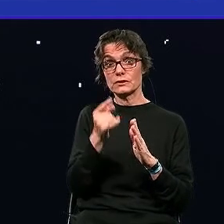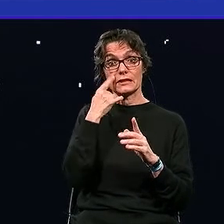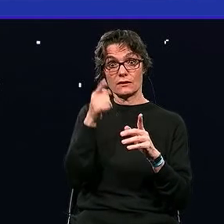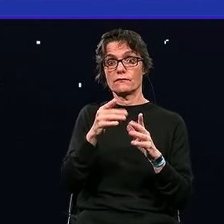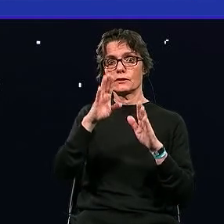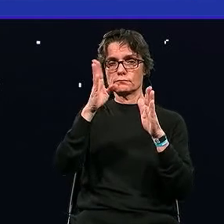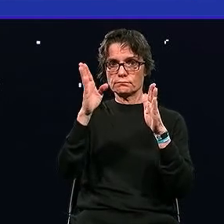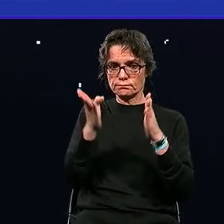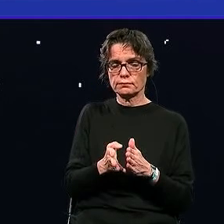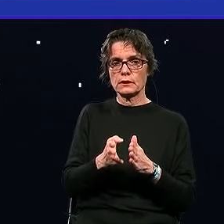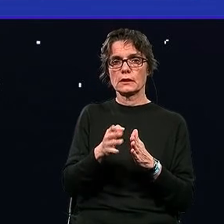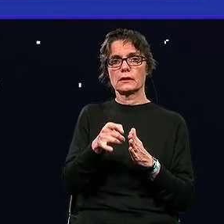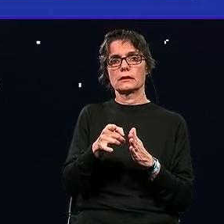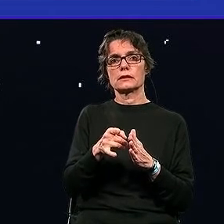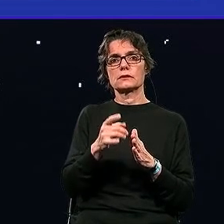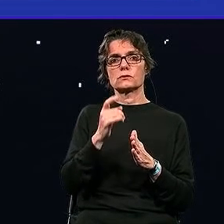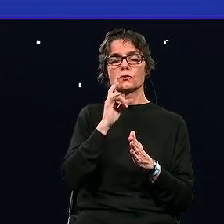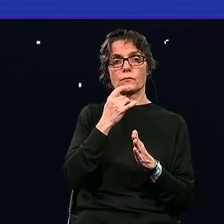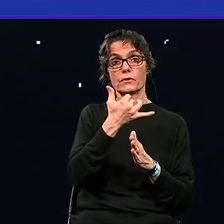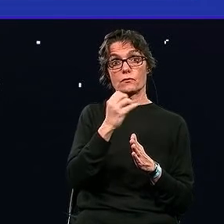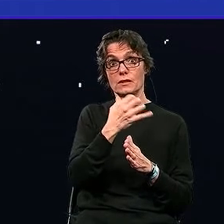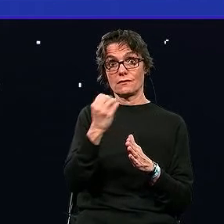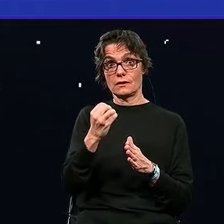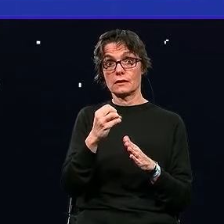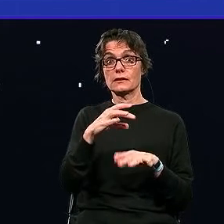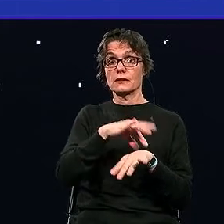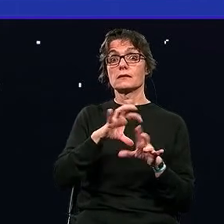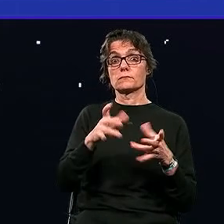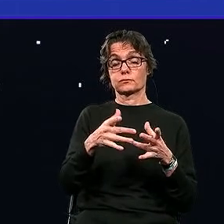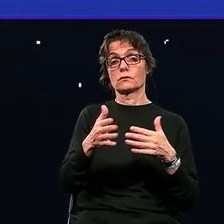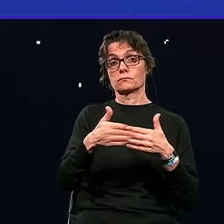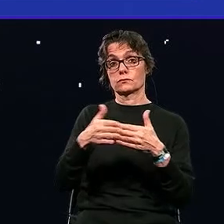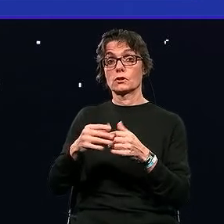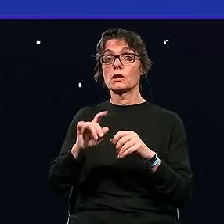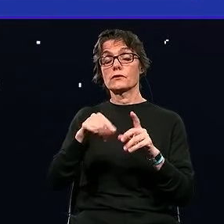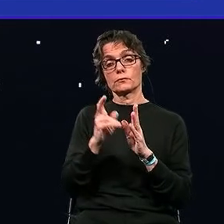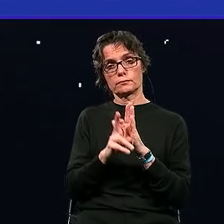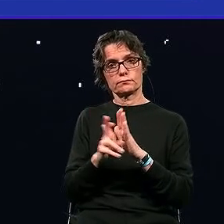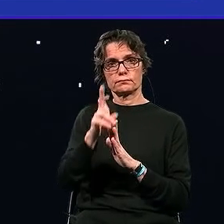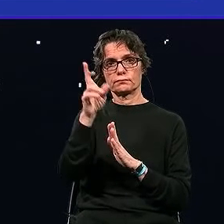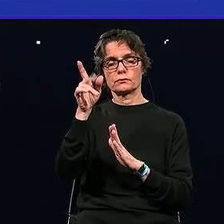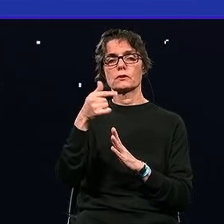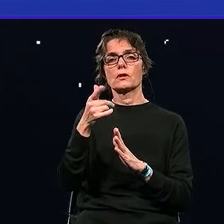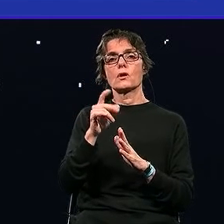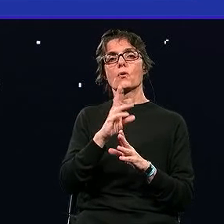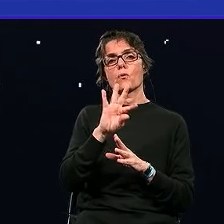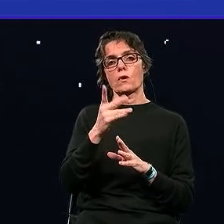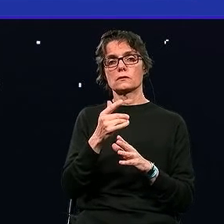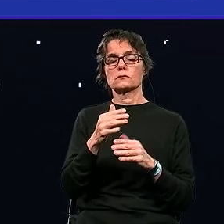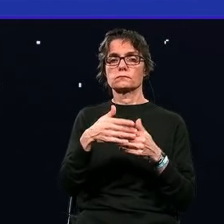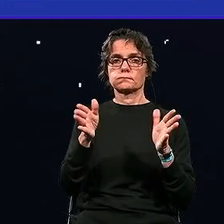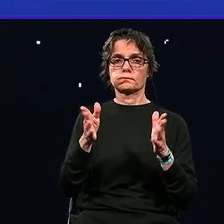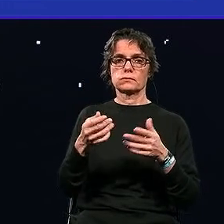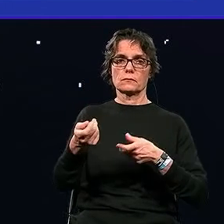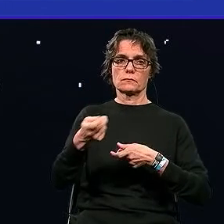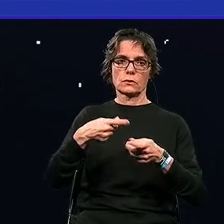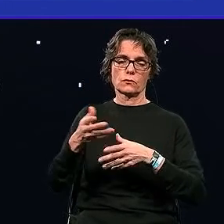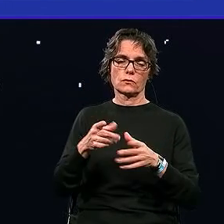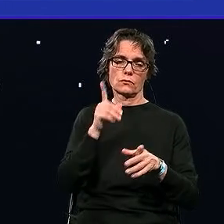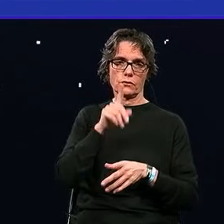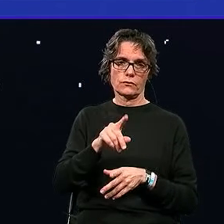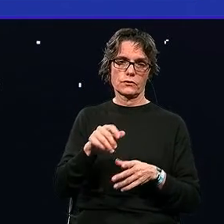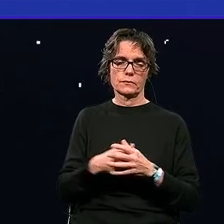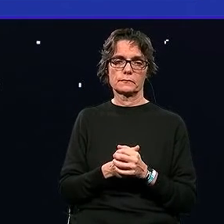dropped significantly in April, and then they started to come up again as we started to unlock the economies of the world.